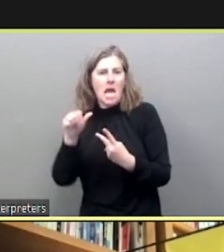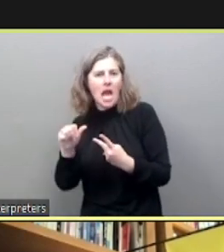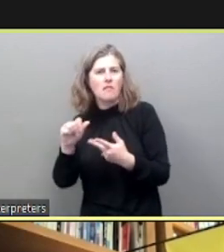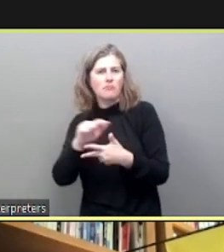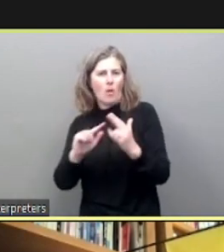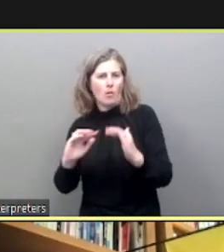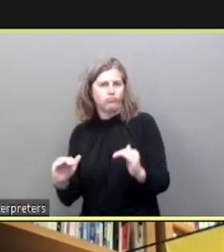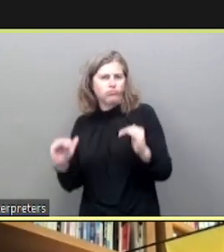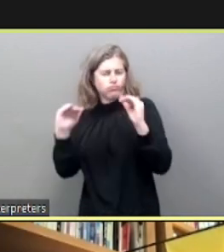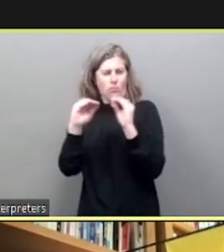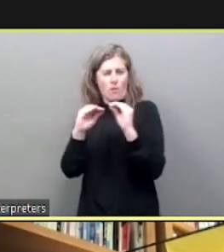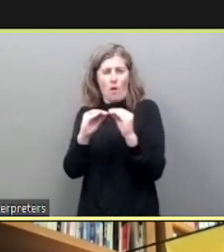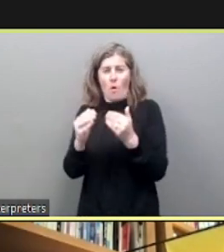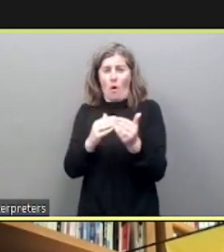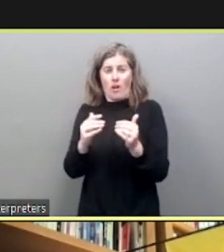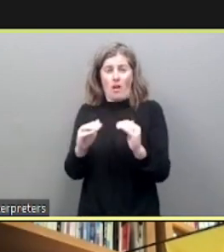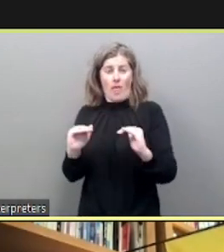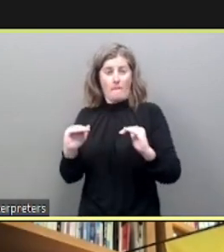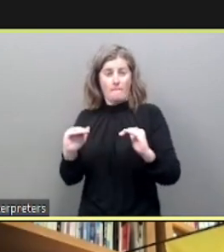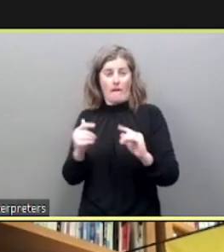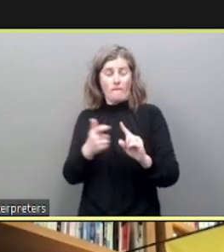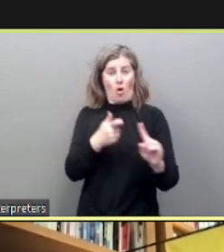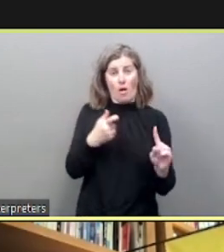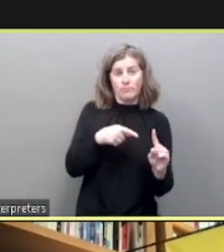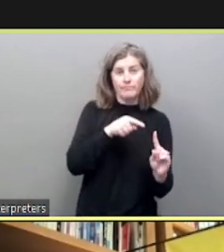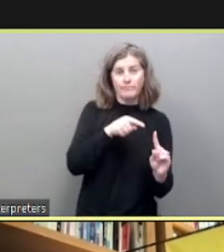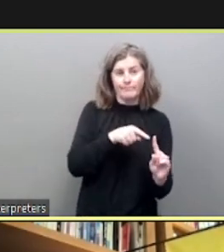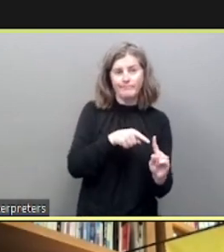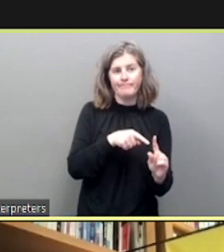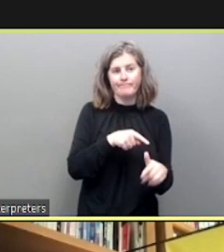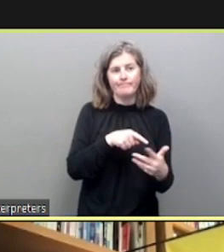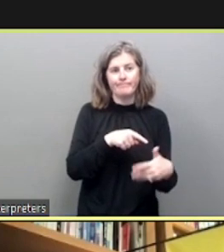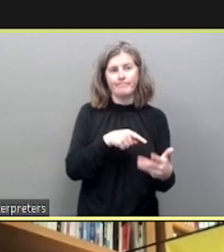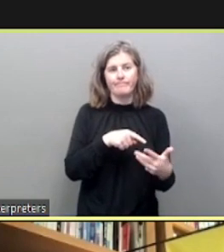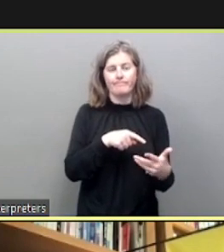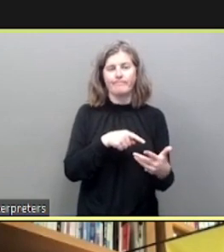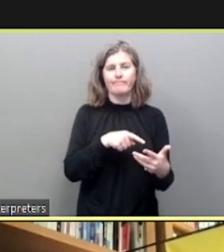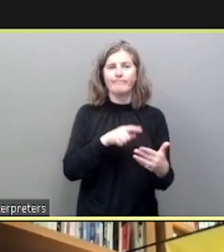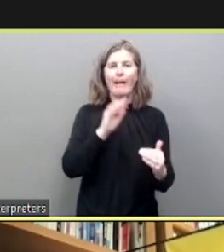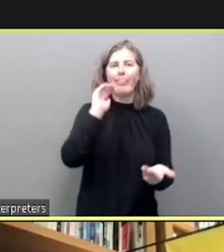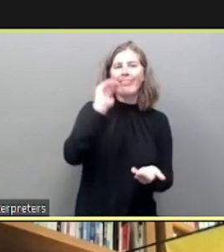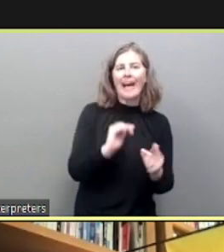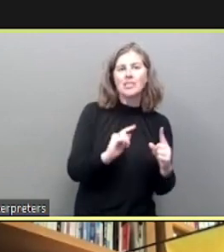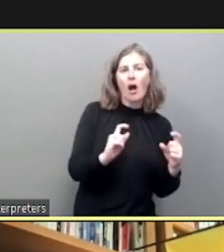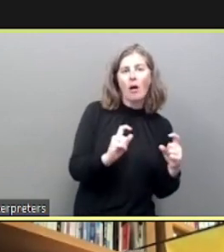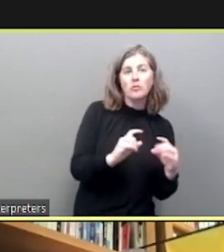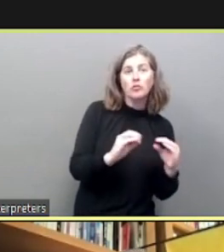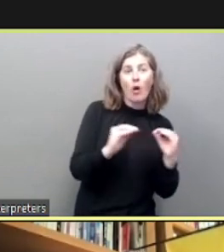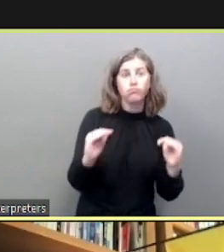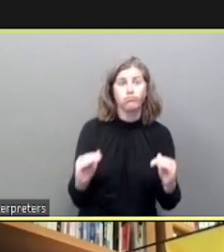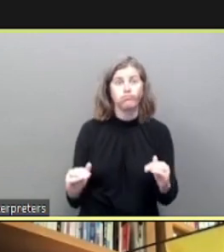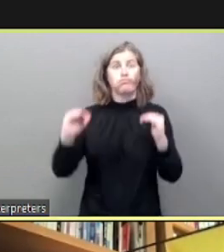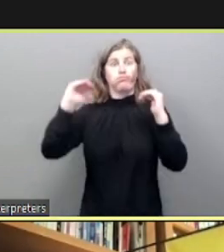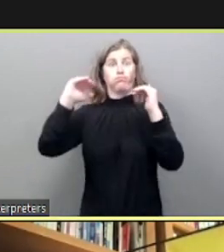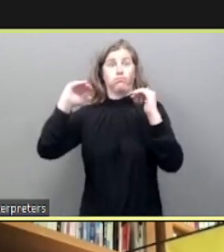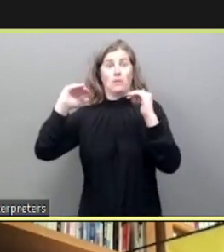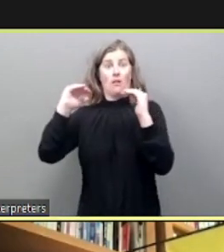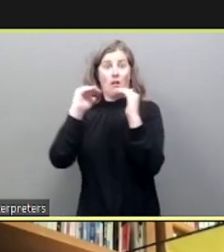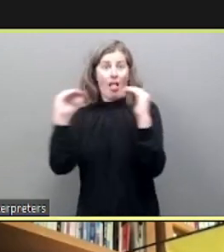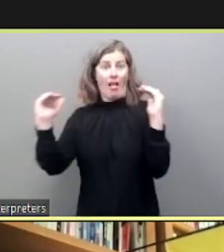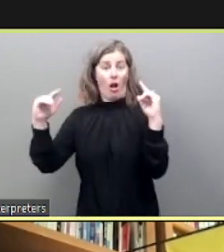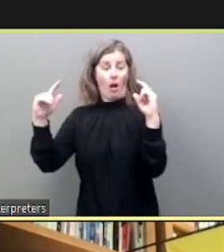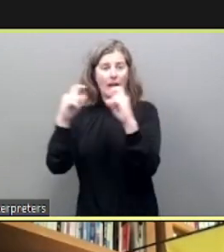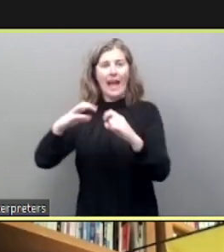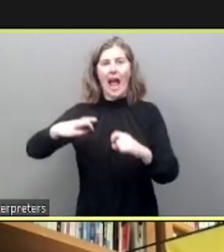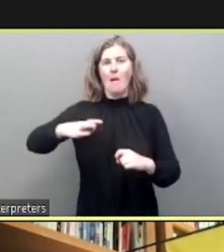well. Anybody who moves from a less complex to a higher level of care can apply to